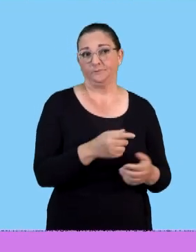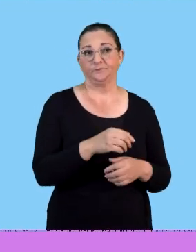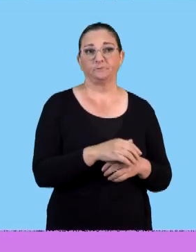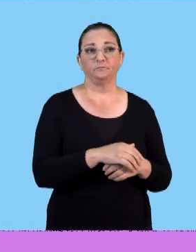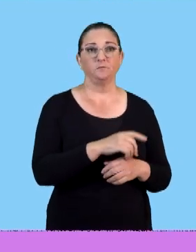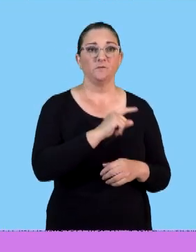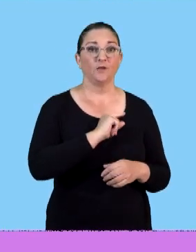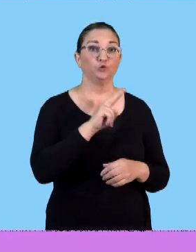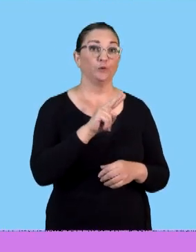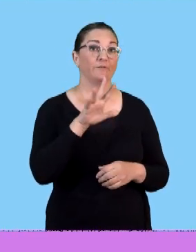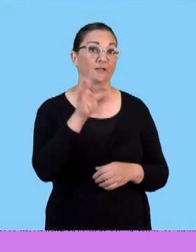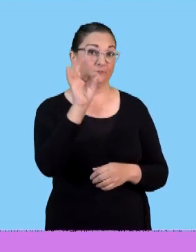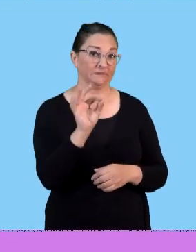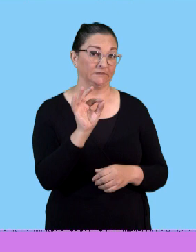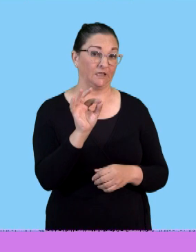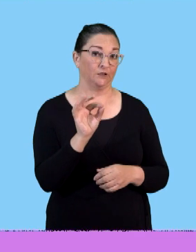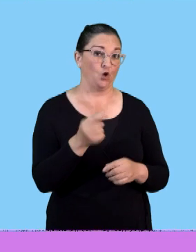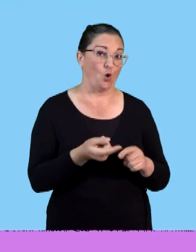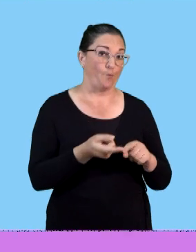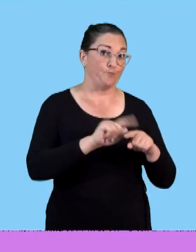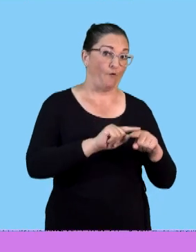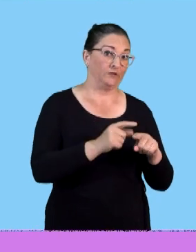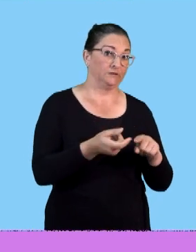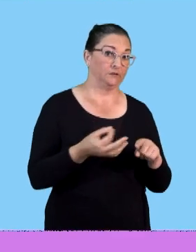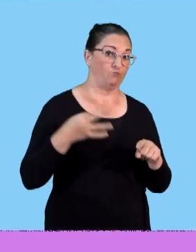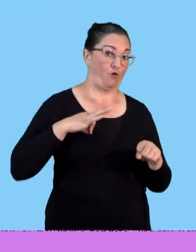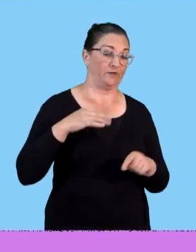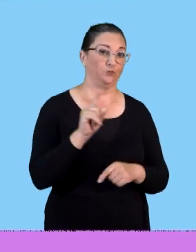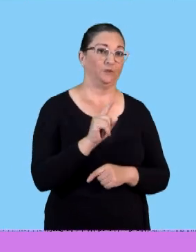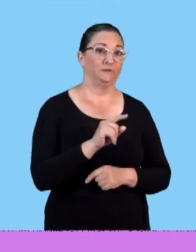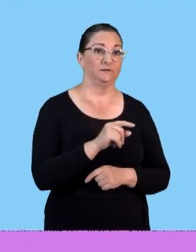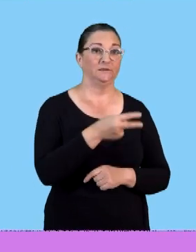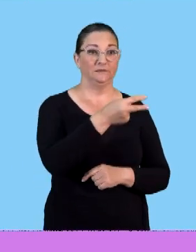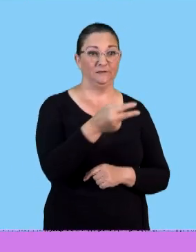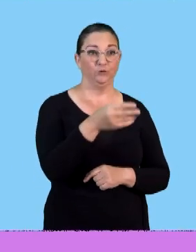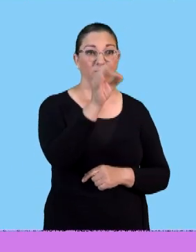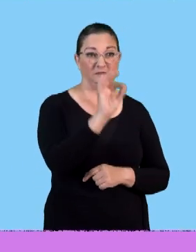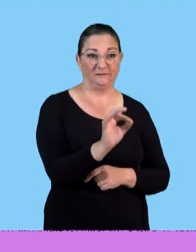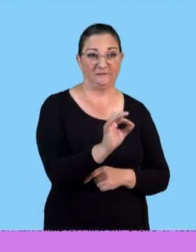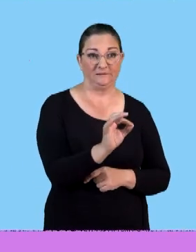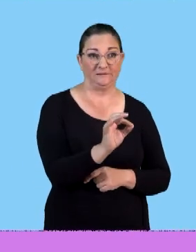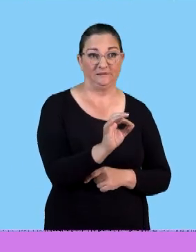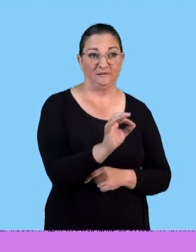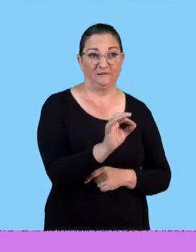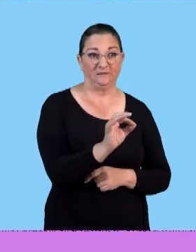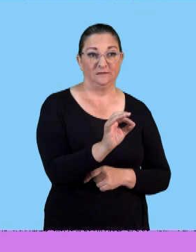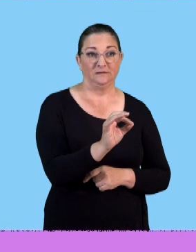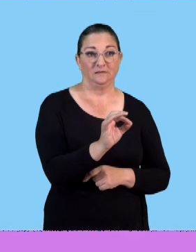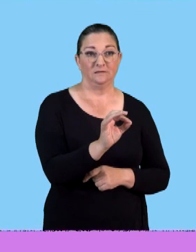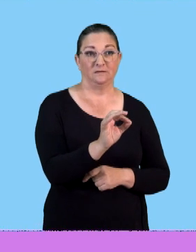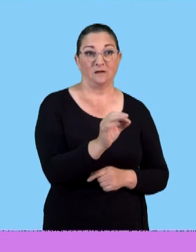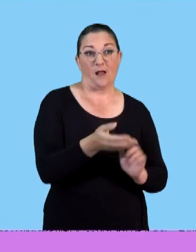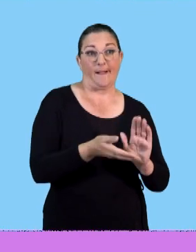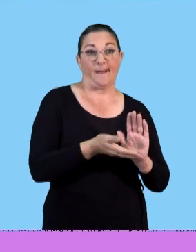of 25%. So let's determine the profit first. So profit equals your percentage profit